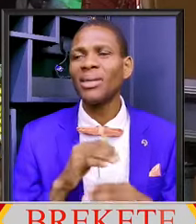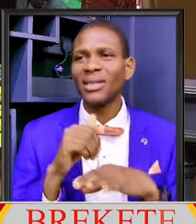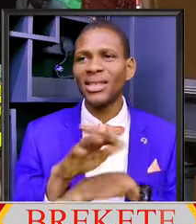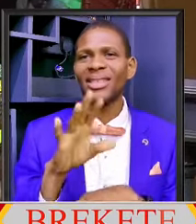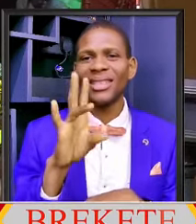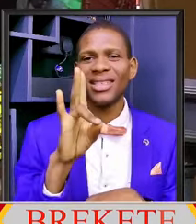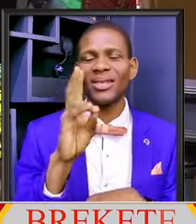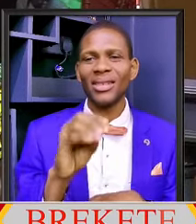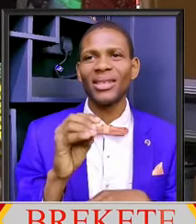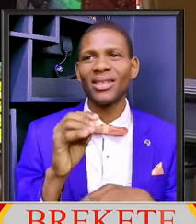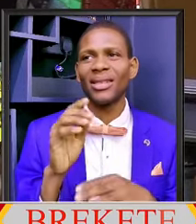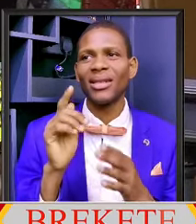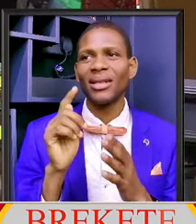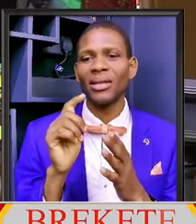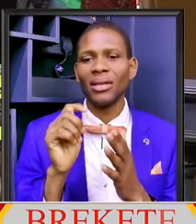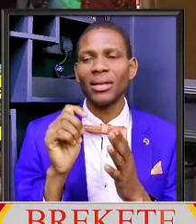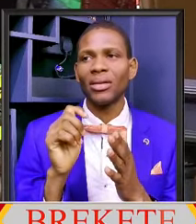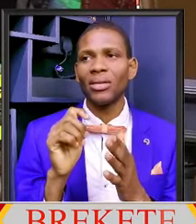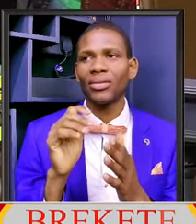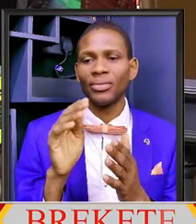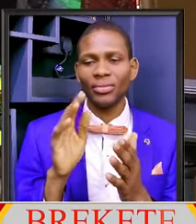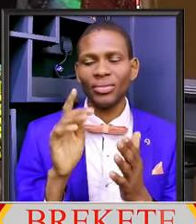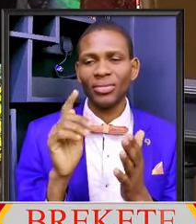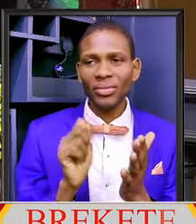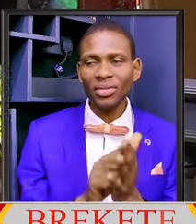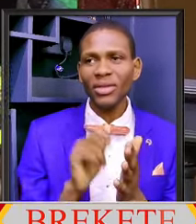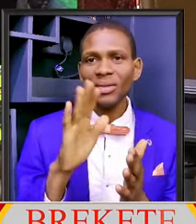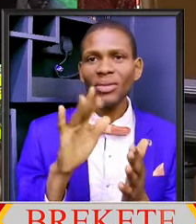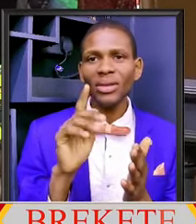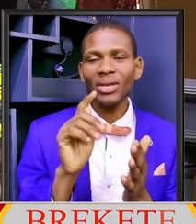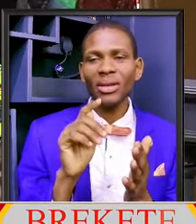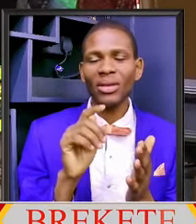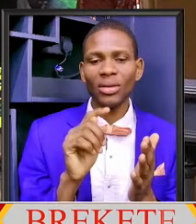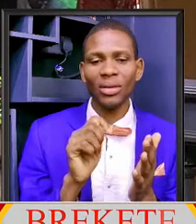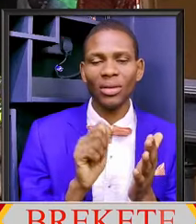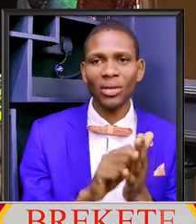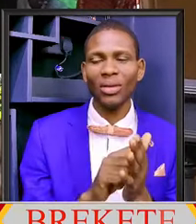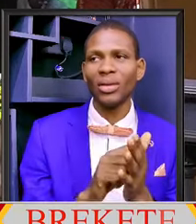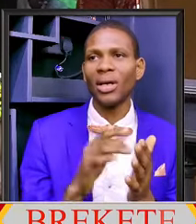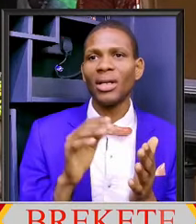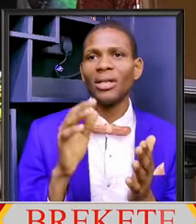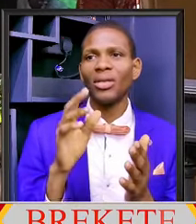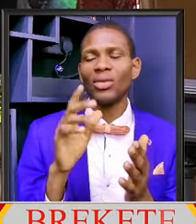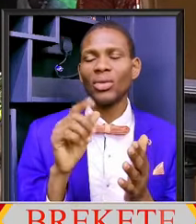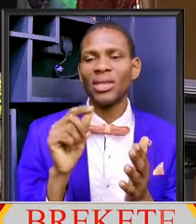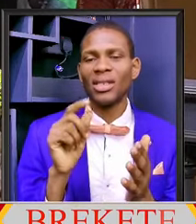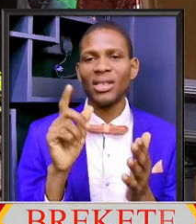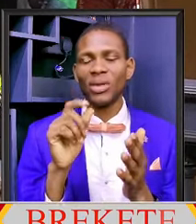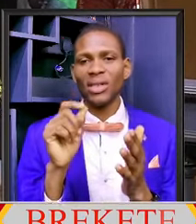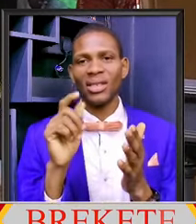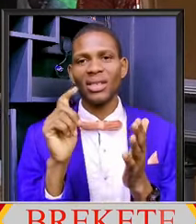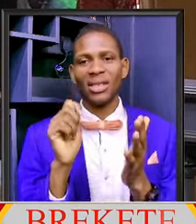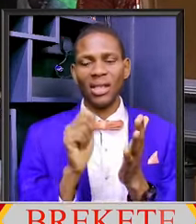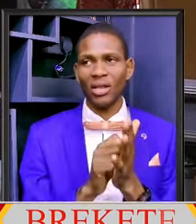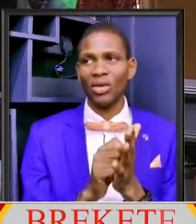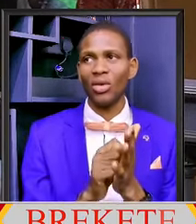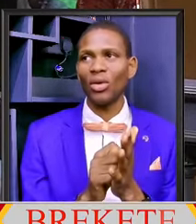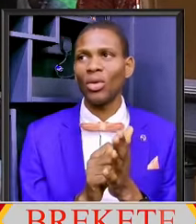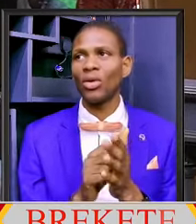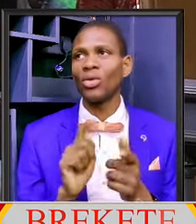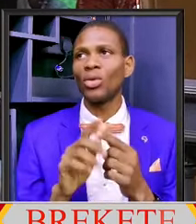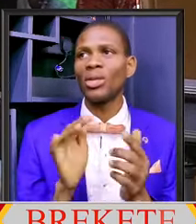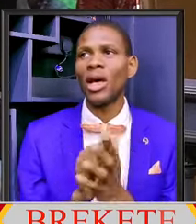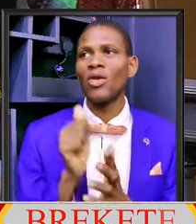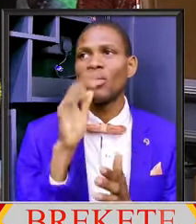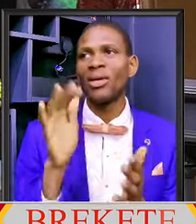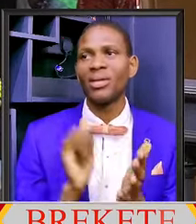70,000, 50,000 to Mama, then 20,000 to the woman that support them. That's the woman that support